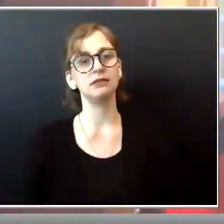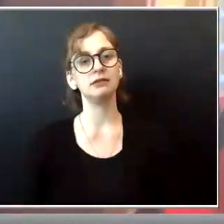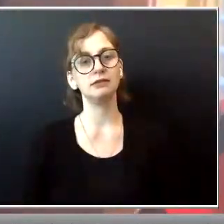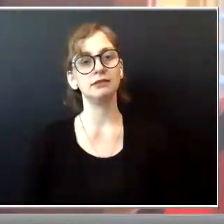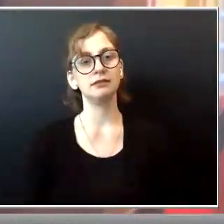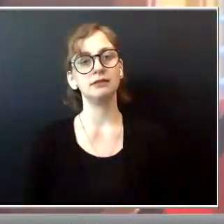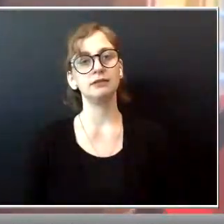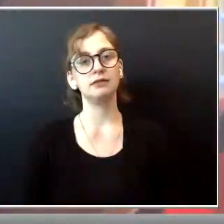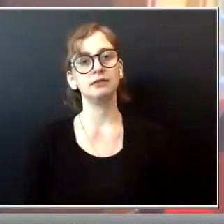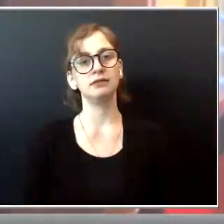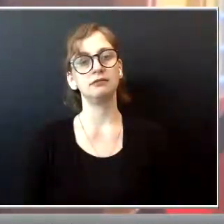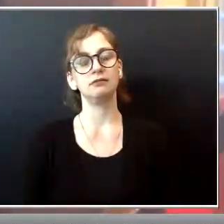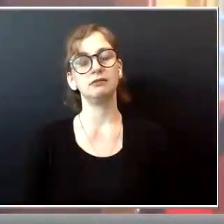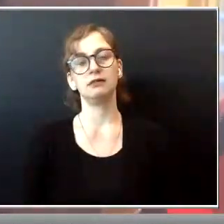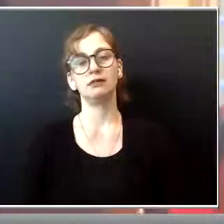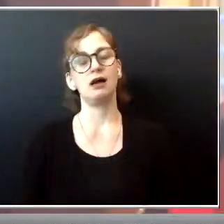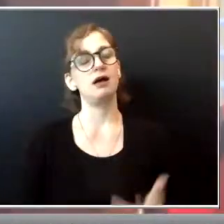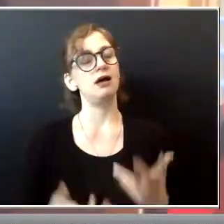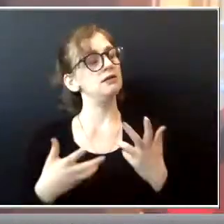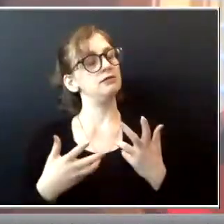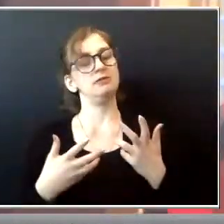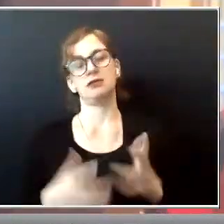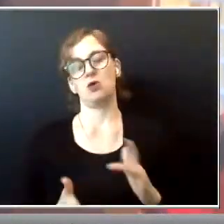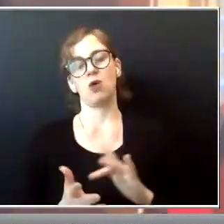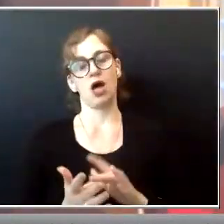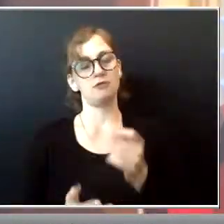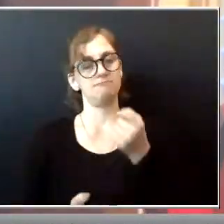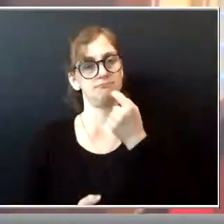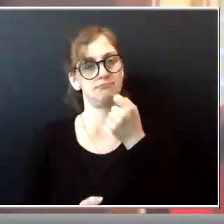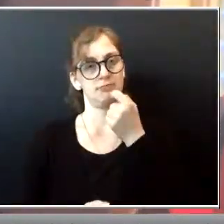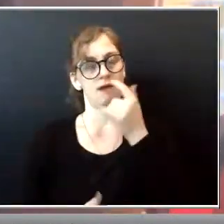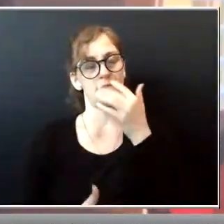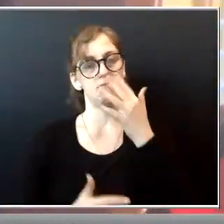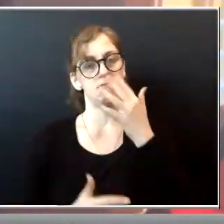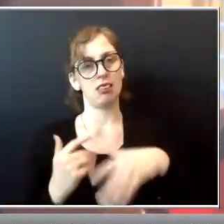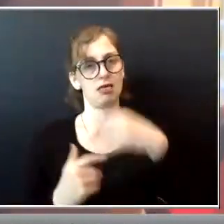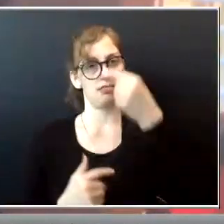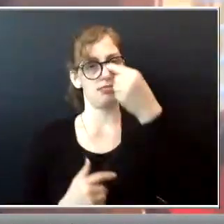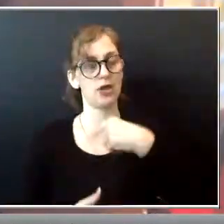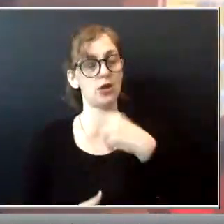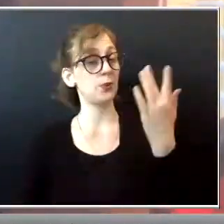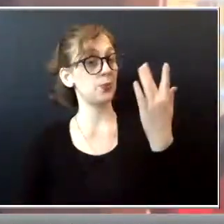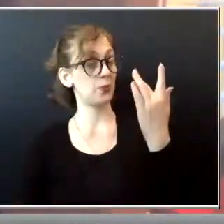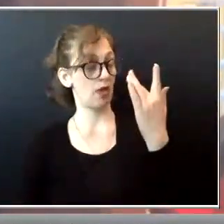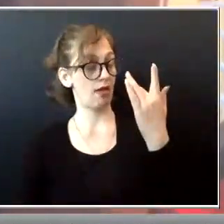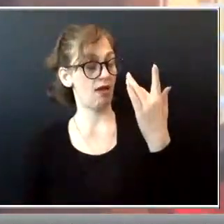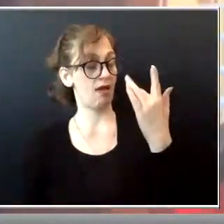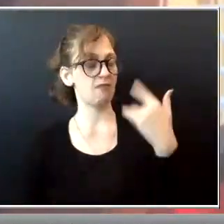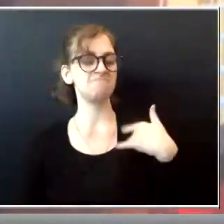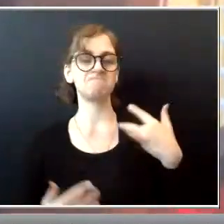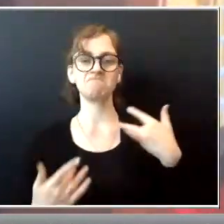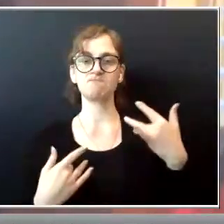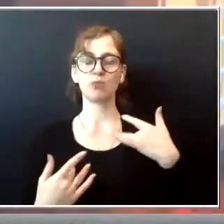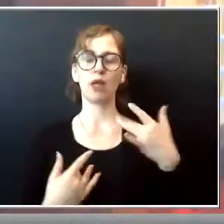did not want to get on blood thinners because I feared that because my platelet counts are